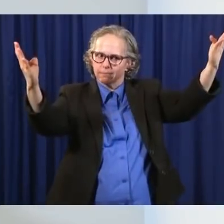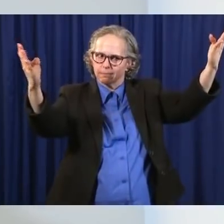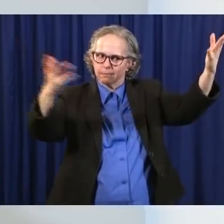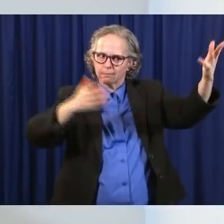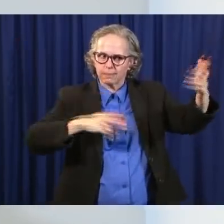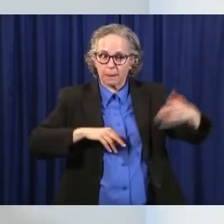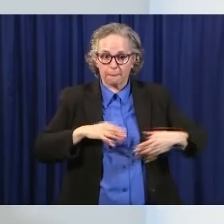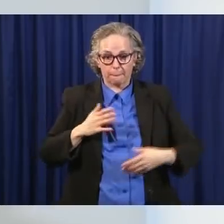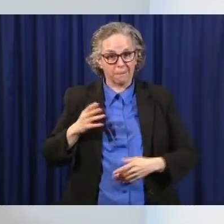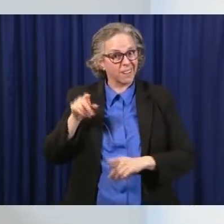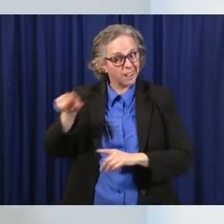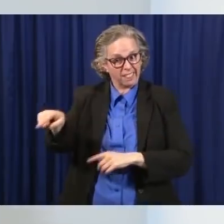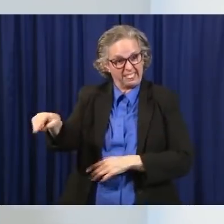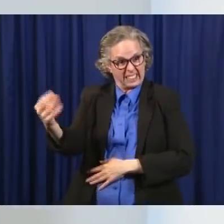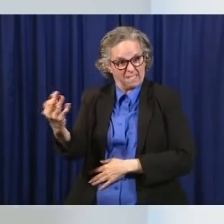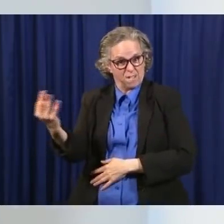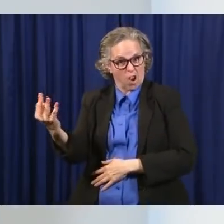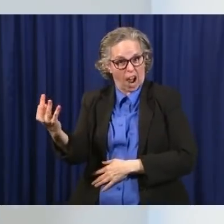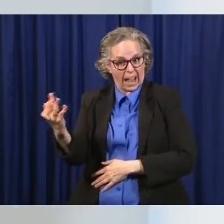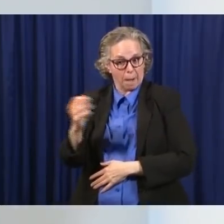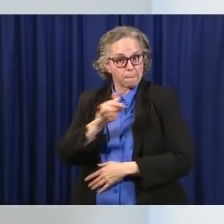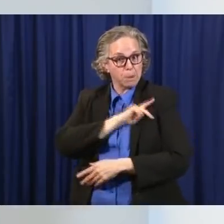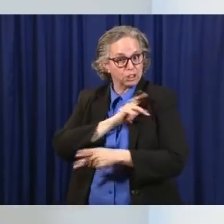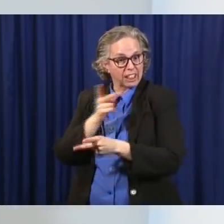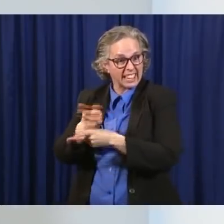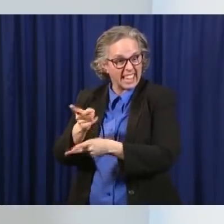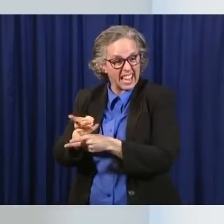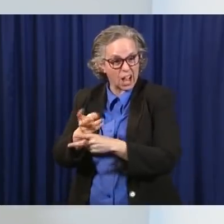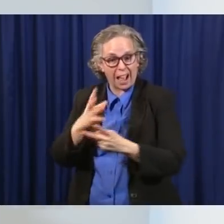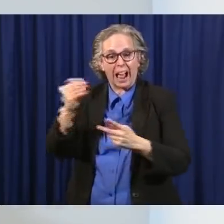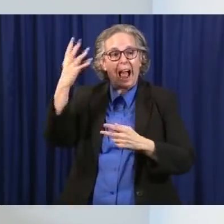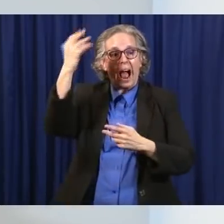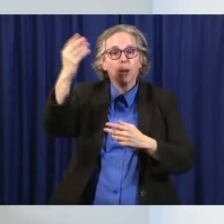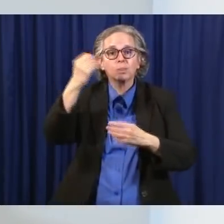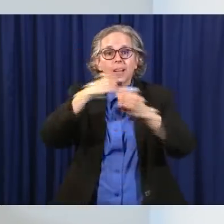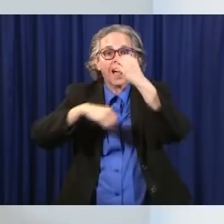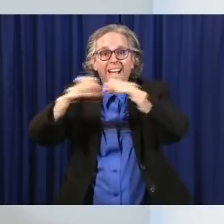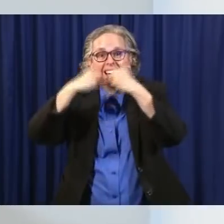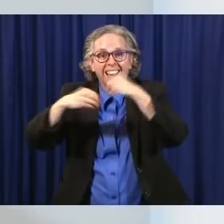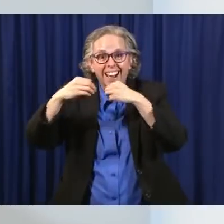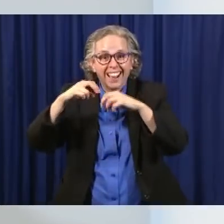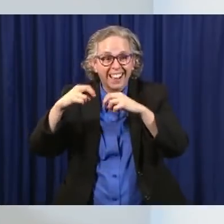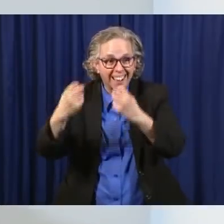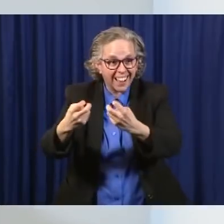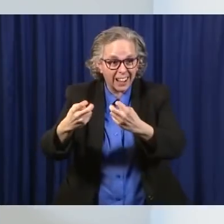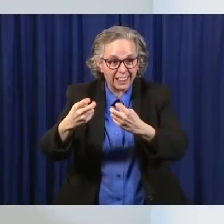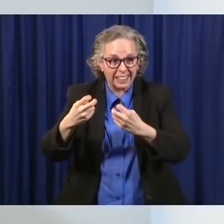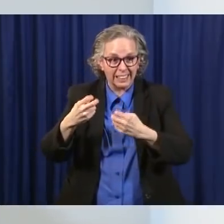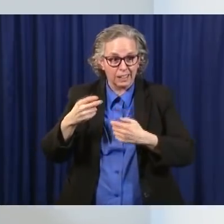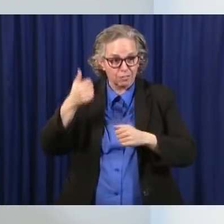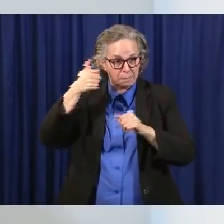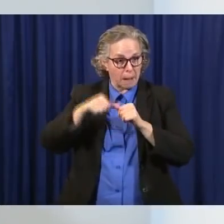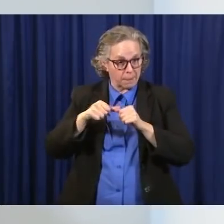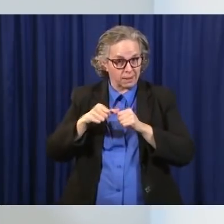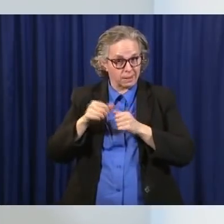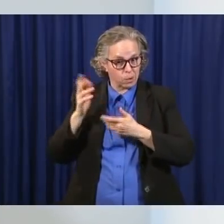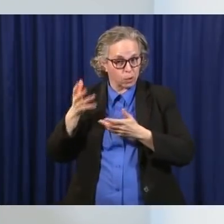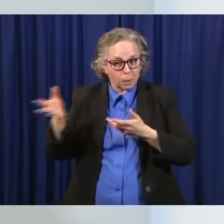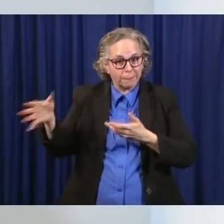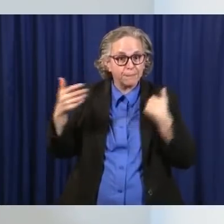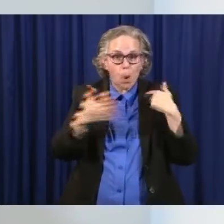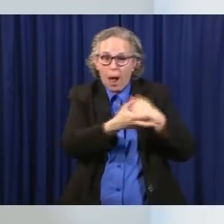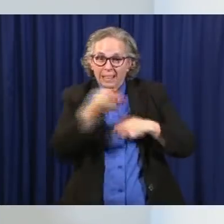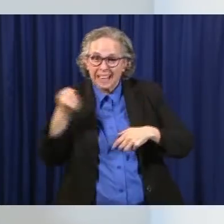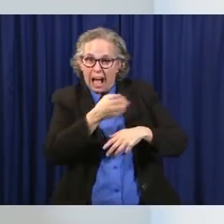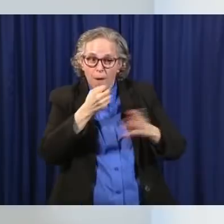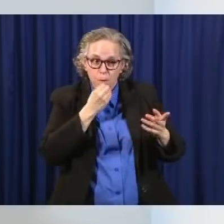personal care and outdoor restaurants. So restaurants have been doing carry out and delivery. Now they'll be doing outdoor as of Friday, and